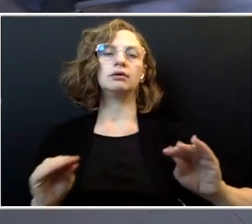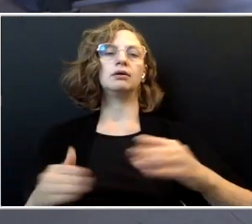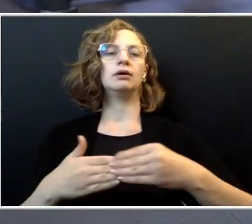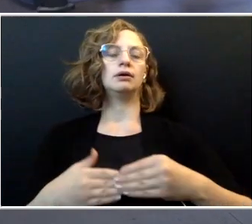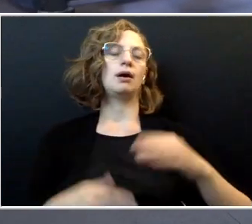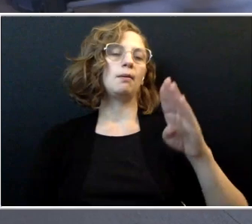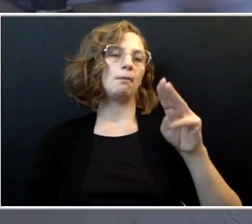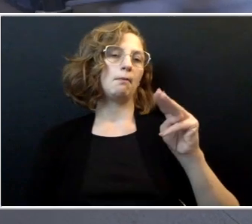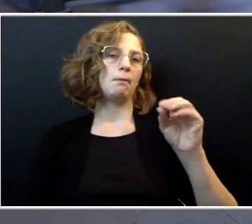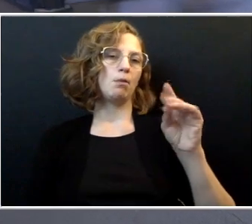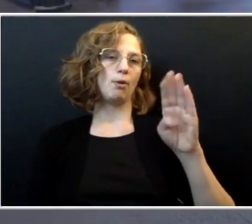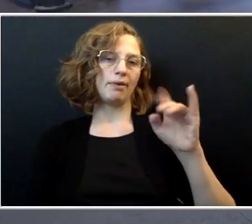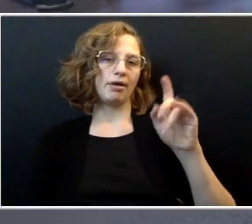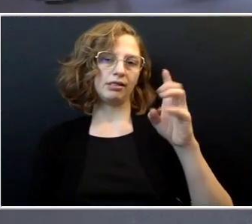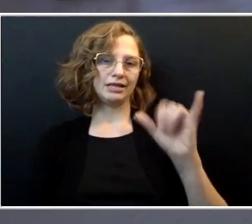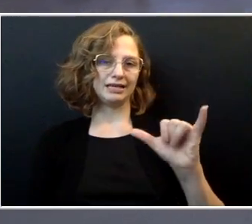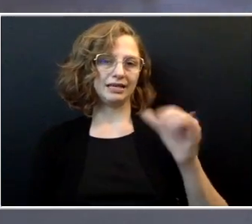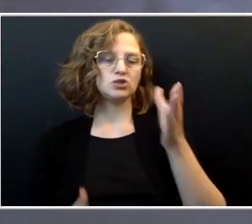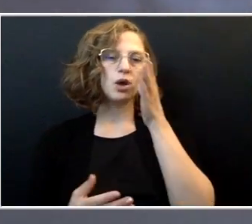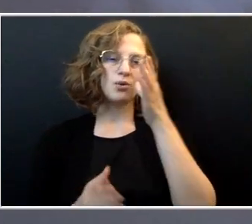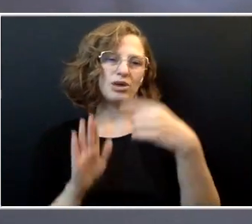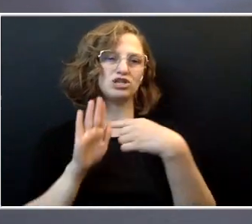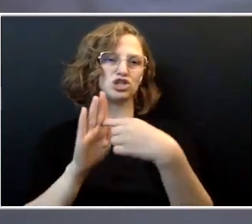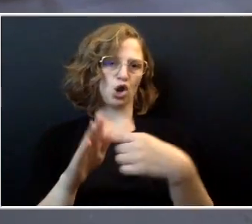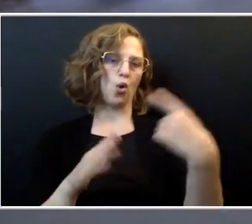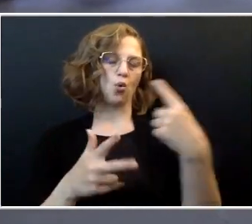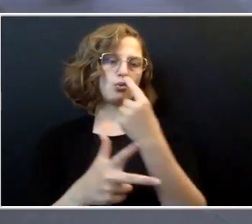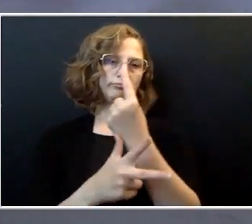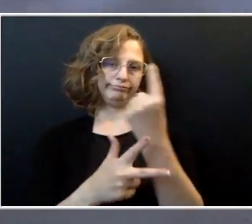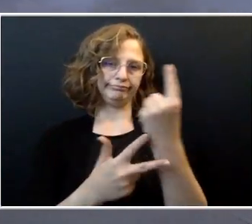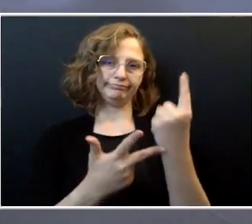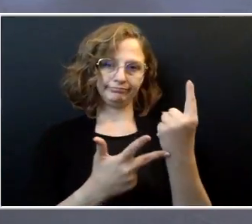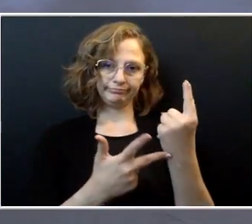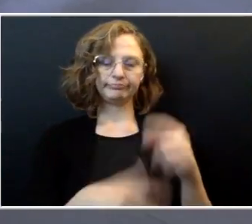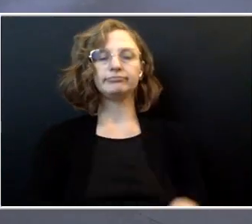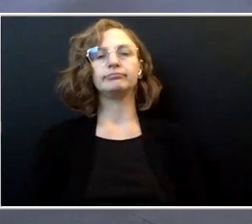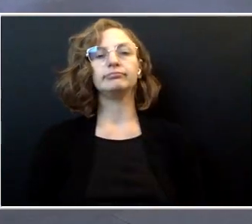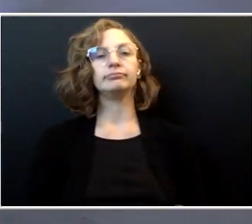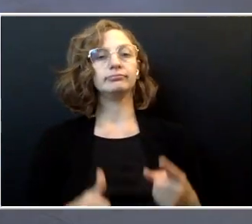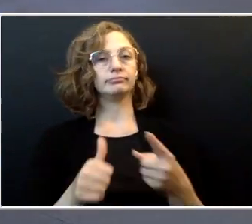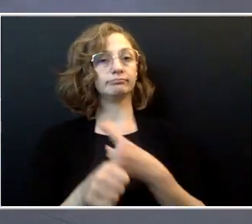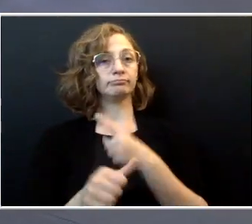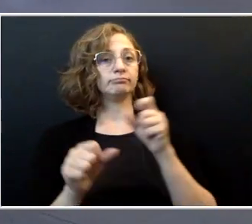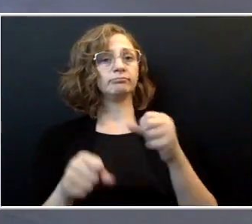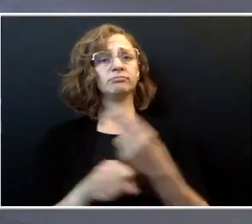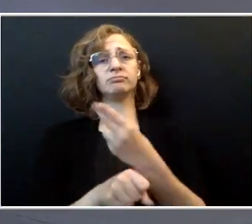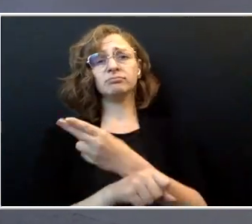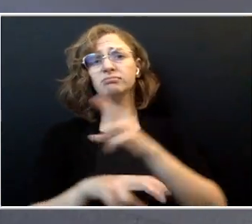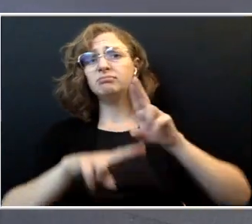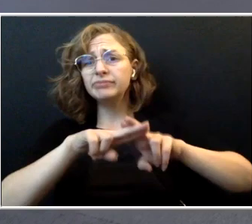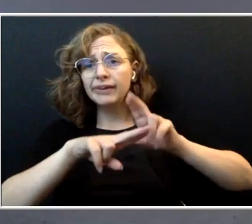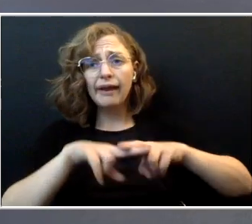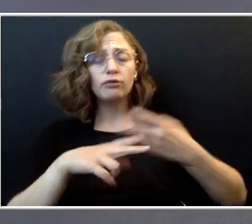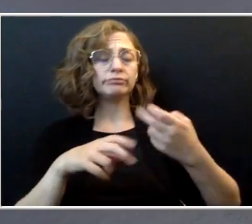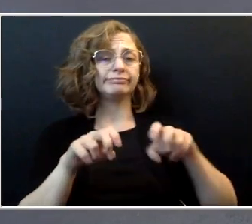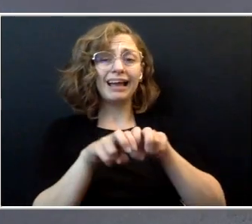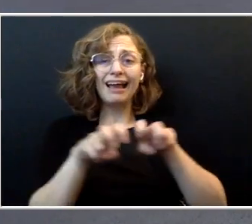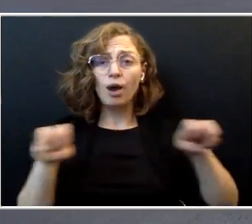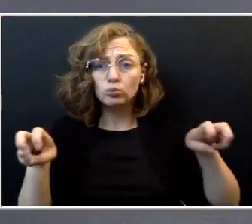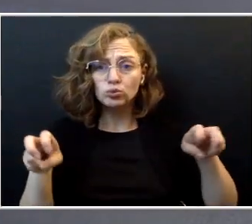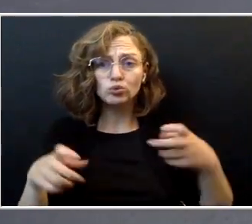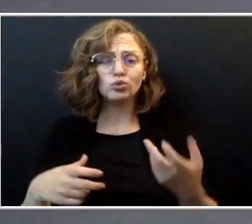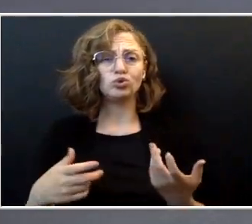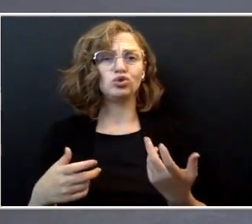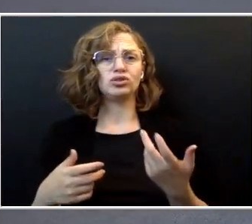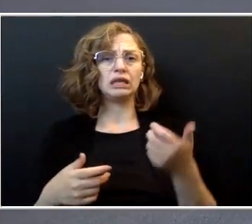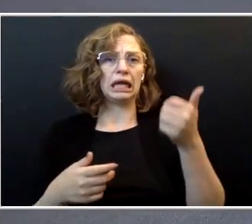quick demonstration. So the first one we're going to do, you can do from a chair, you can do from your couch, go from anywhere. So what we're going to do is